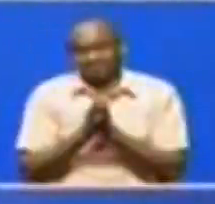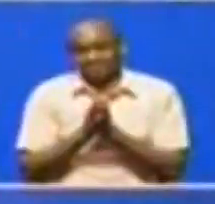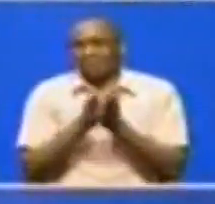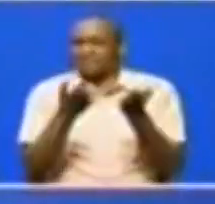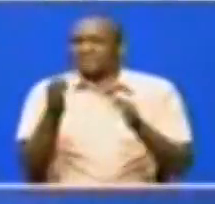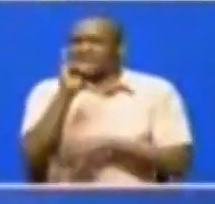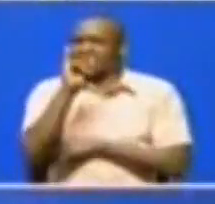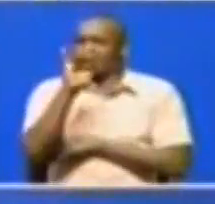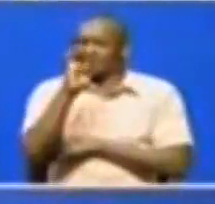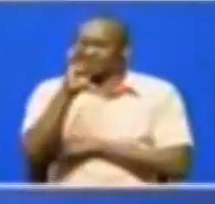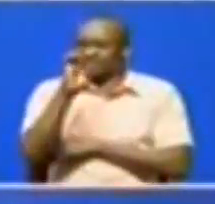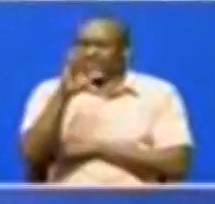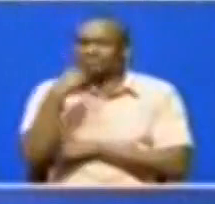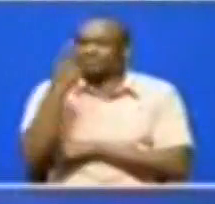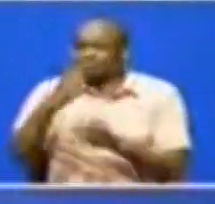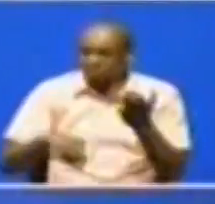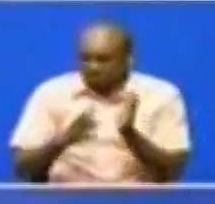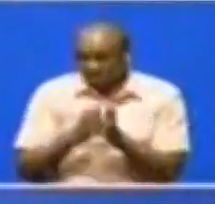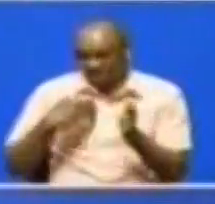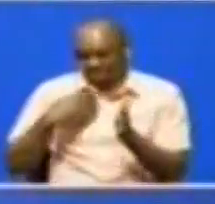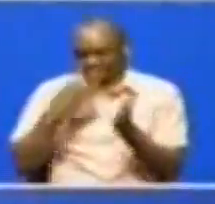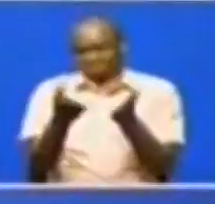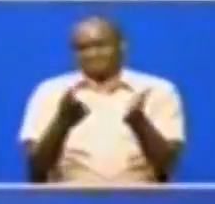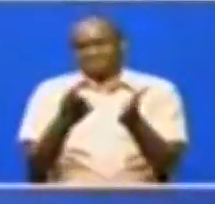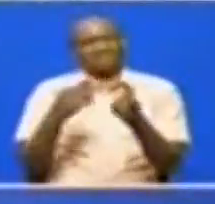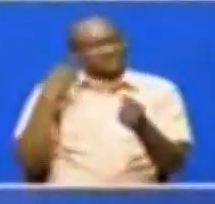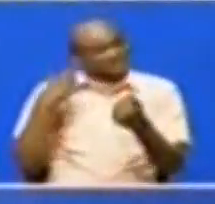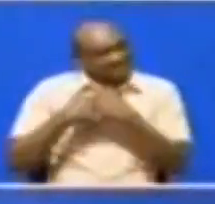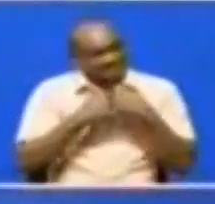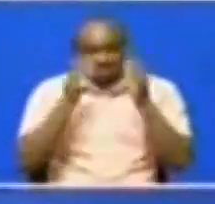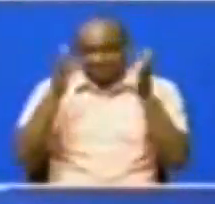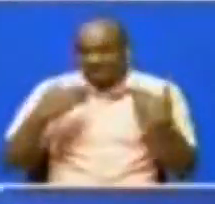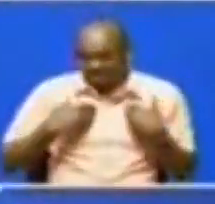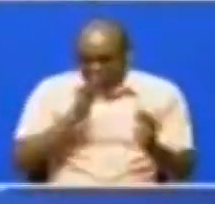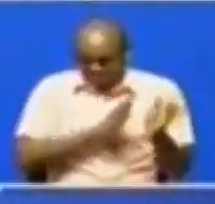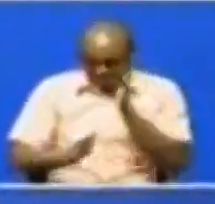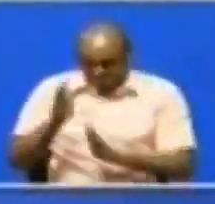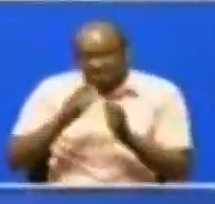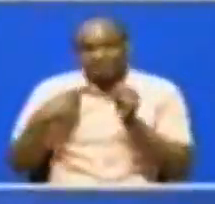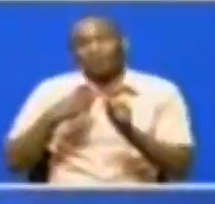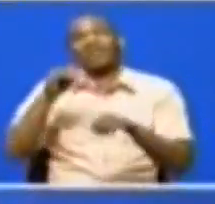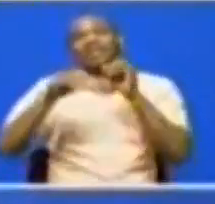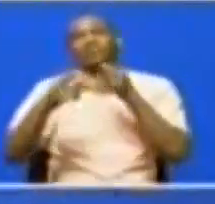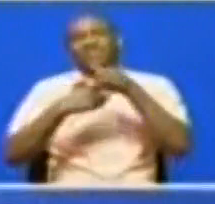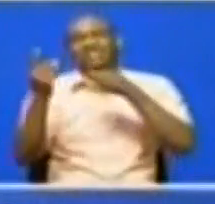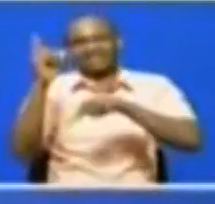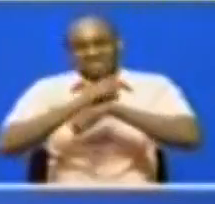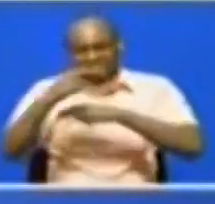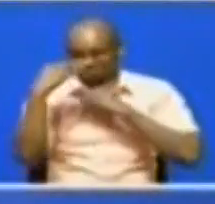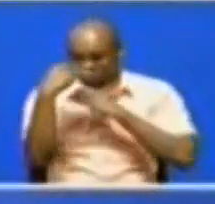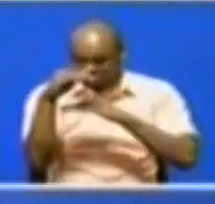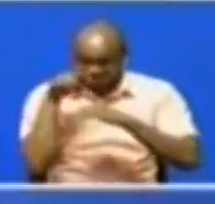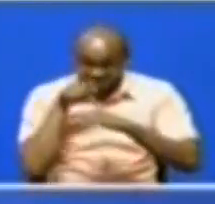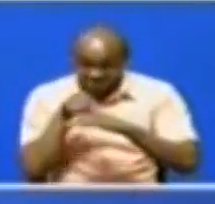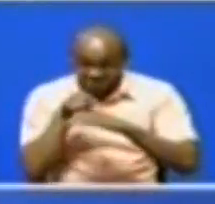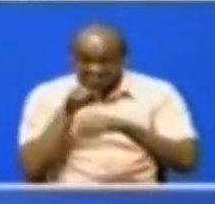But the IEBC is facing what is arguably its toughest test, preparing for fresh polls in 60 days.